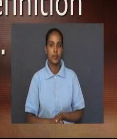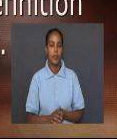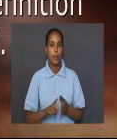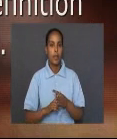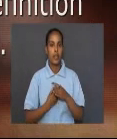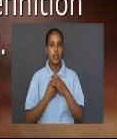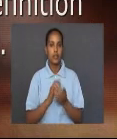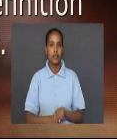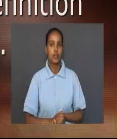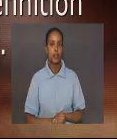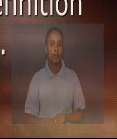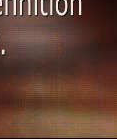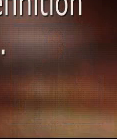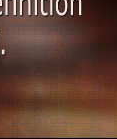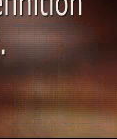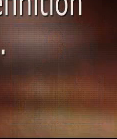Begin.